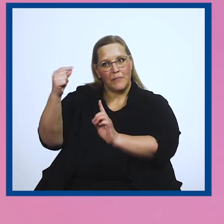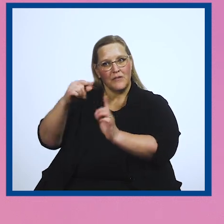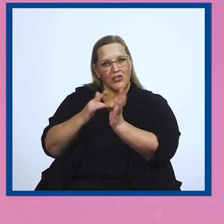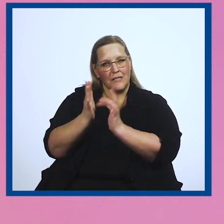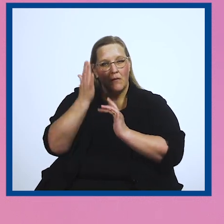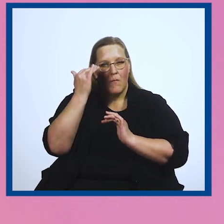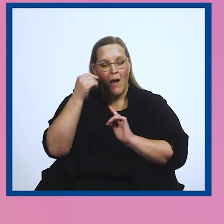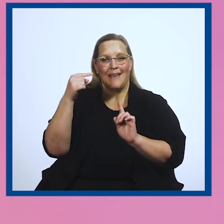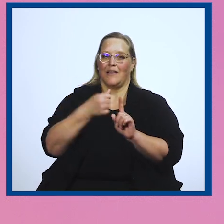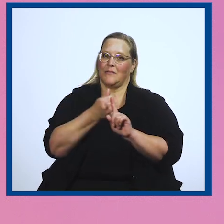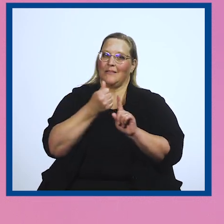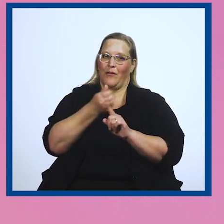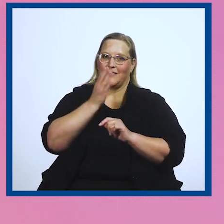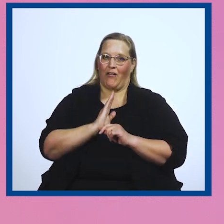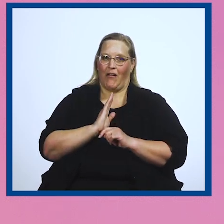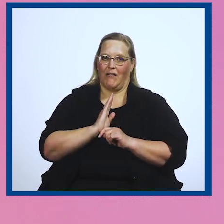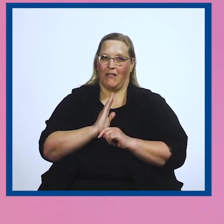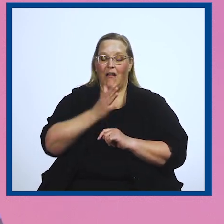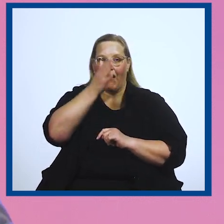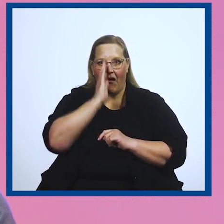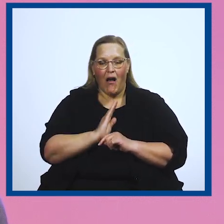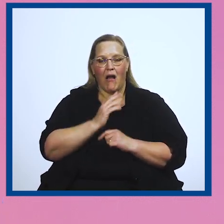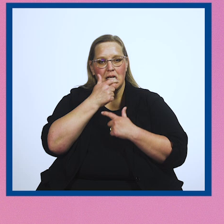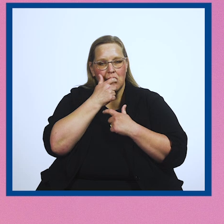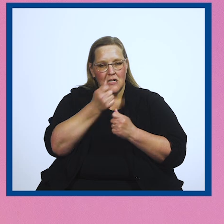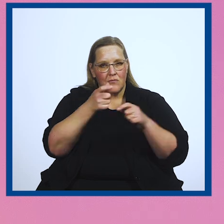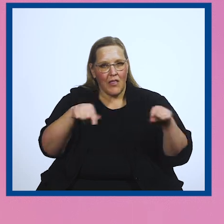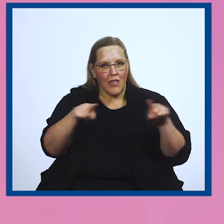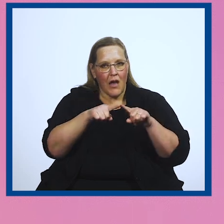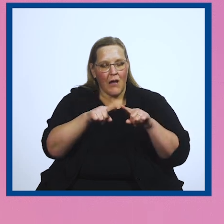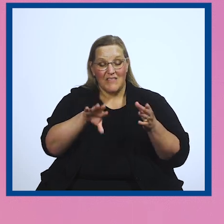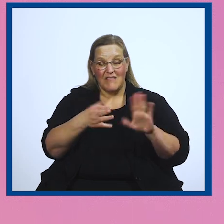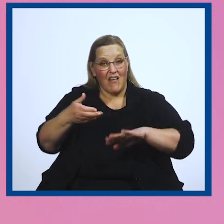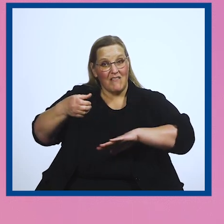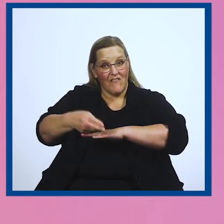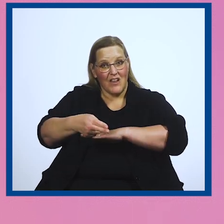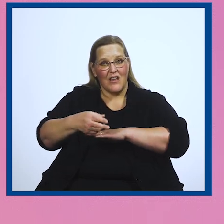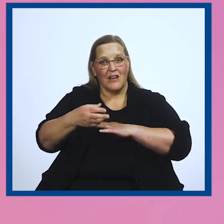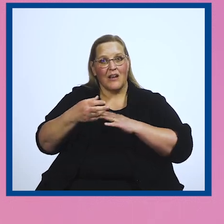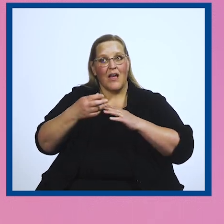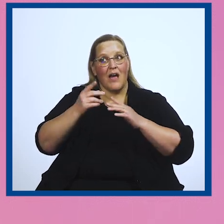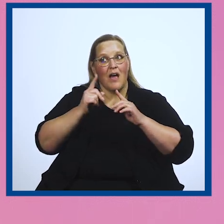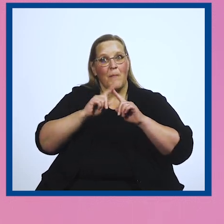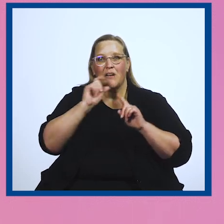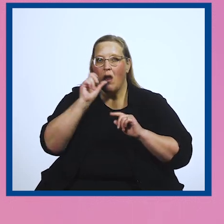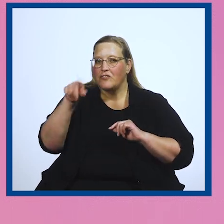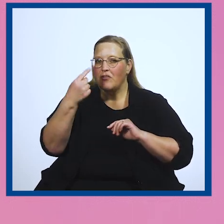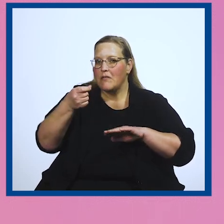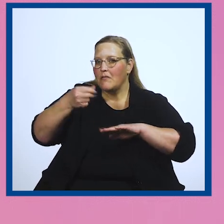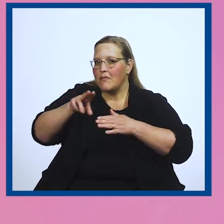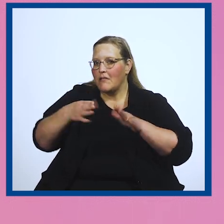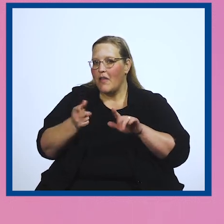God himself had taken an interest in them, had defeated death, and not just defeated death, was living and